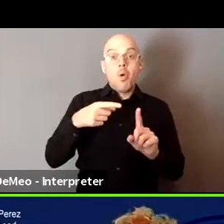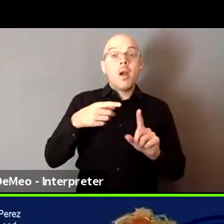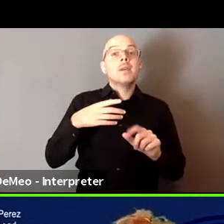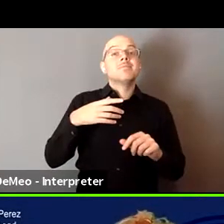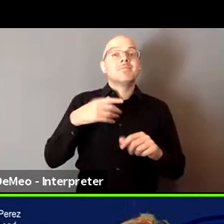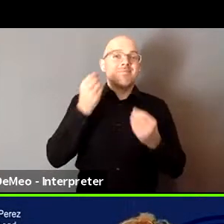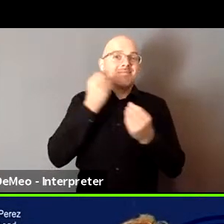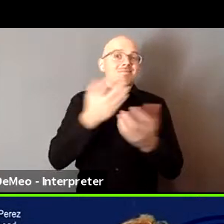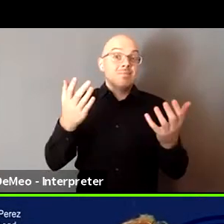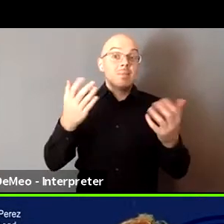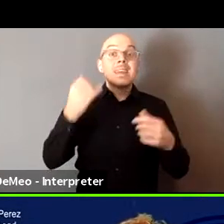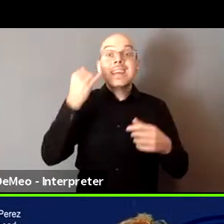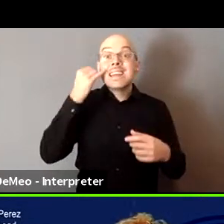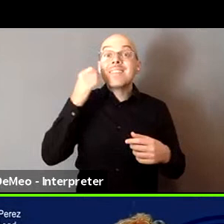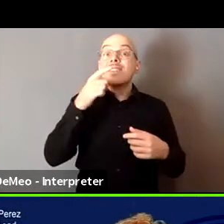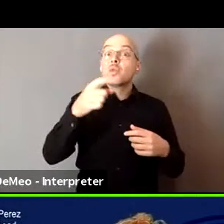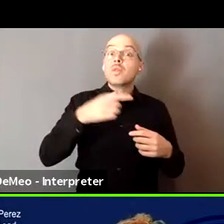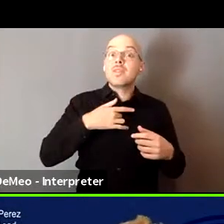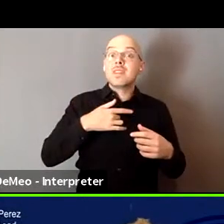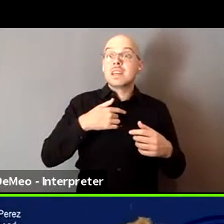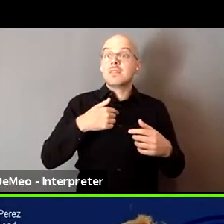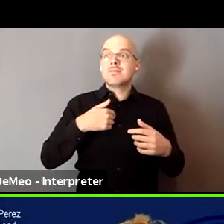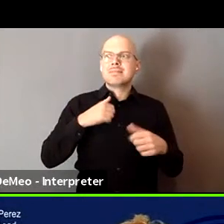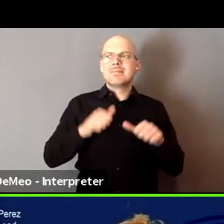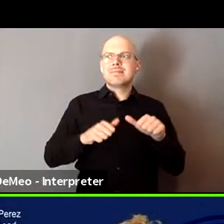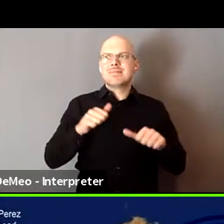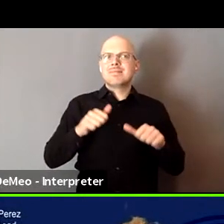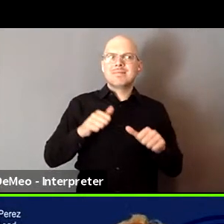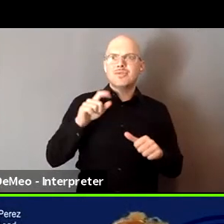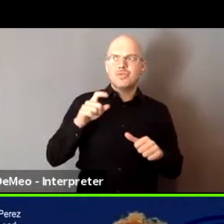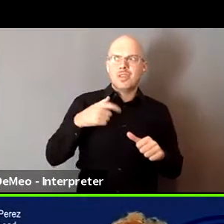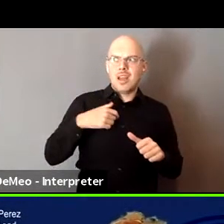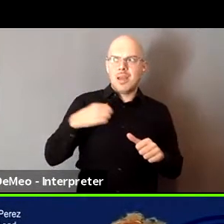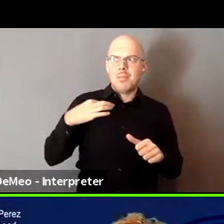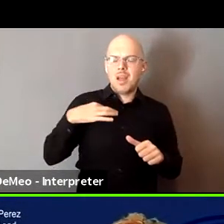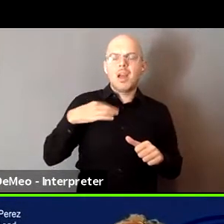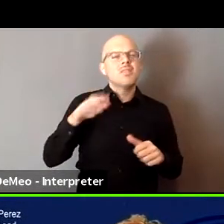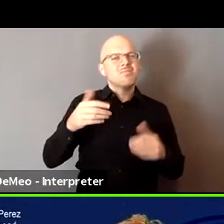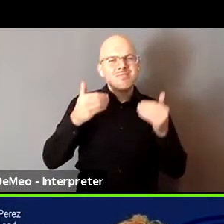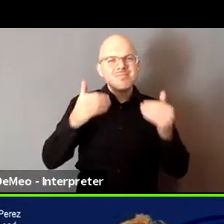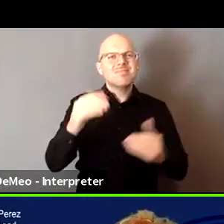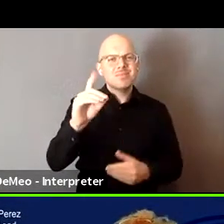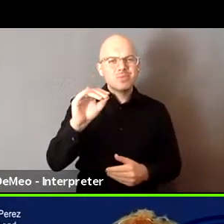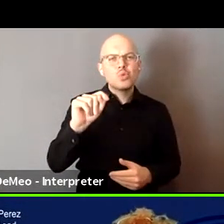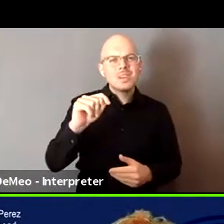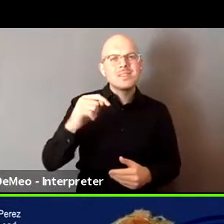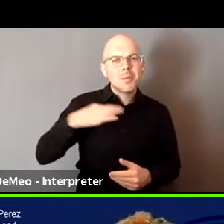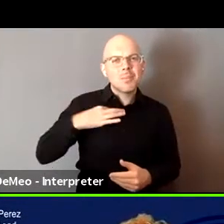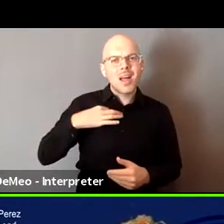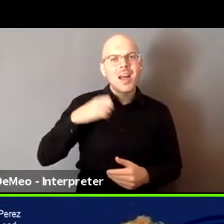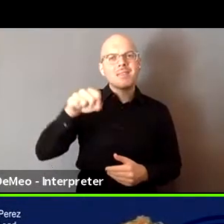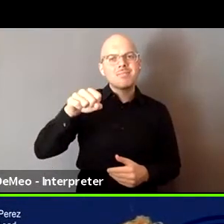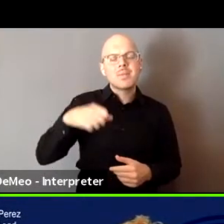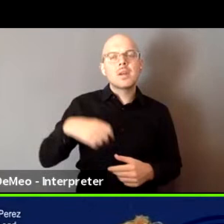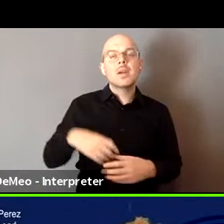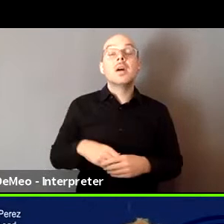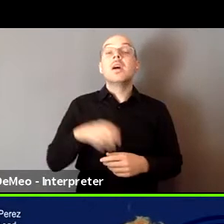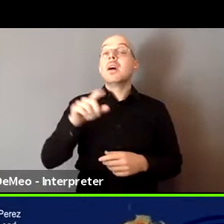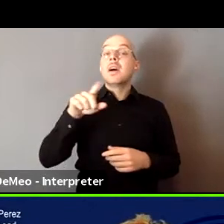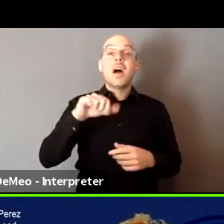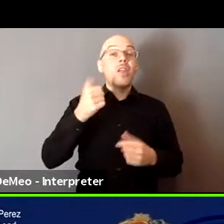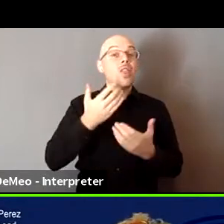you're hesitant, please, as Doug shared, apply, because one of the other things that we have within this